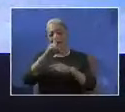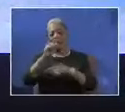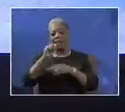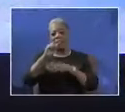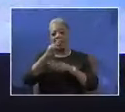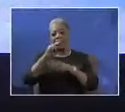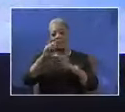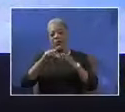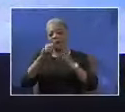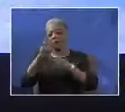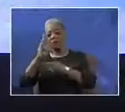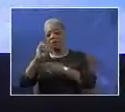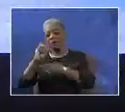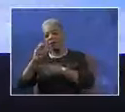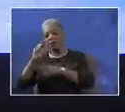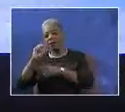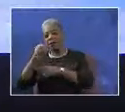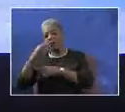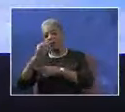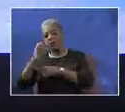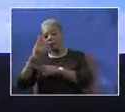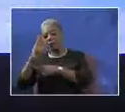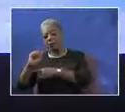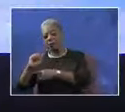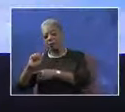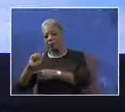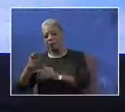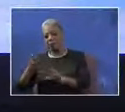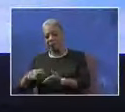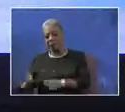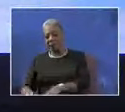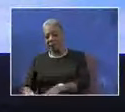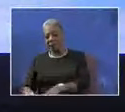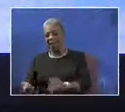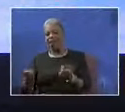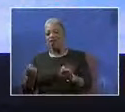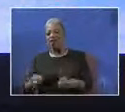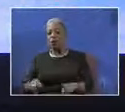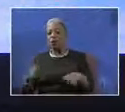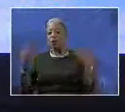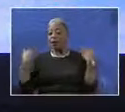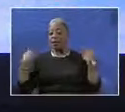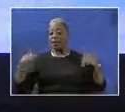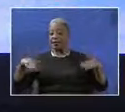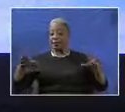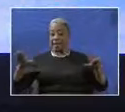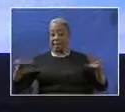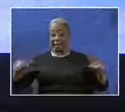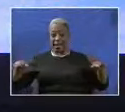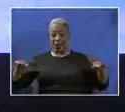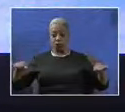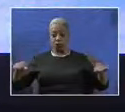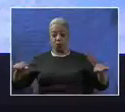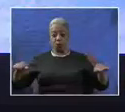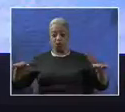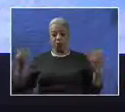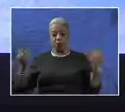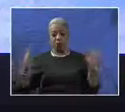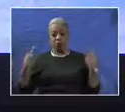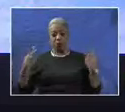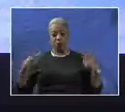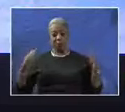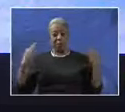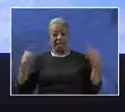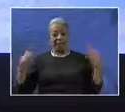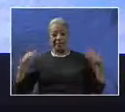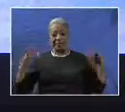died. When the angel, here's the verse that I want you to focus on with me. When the angel